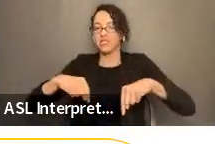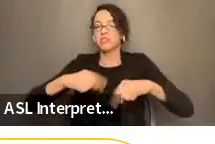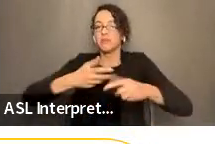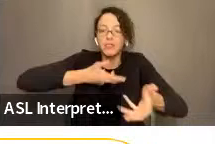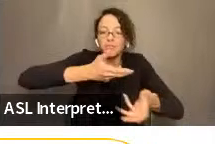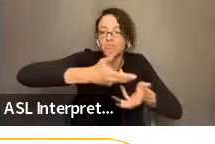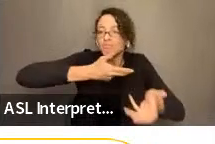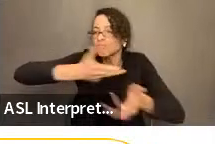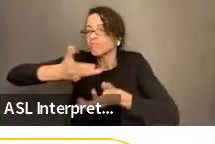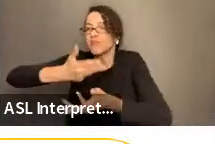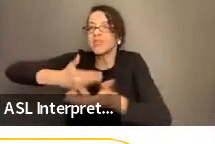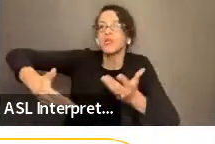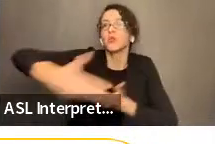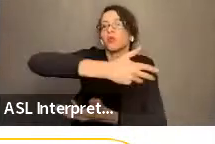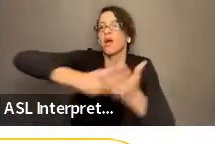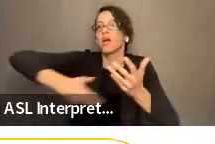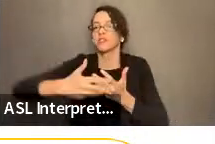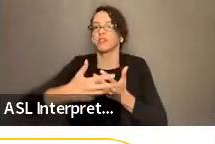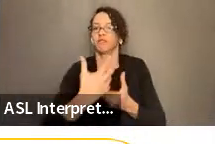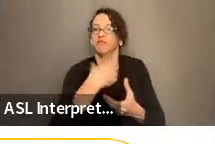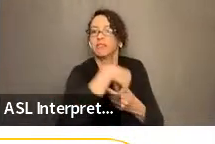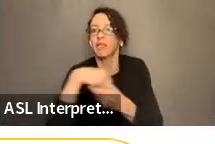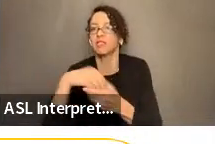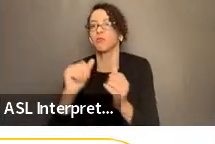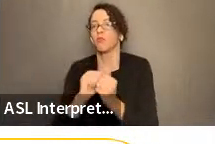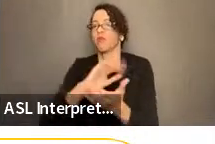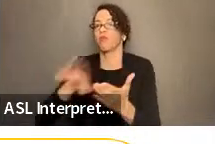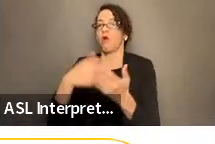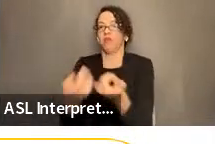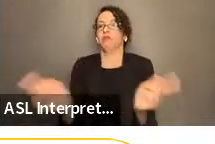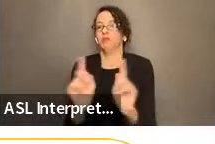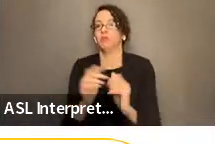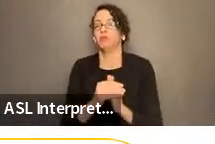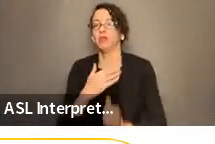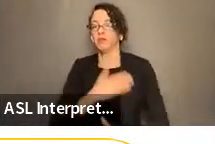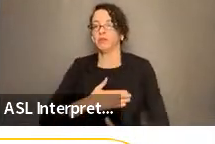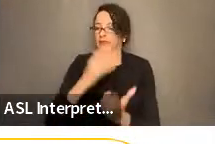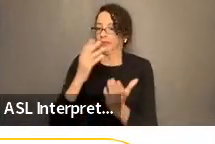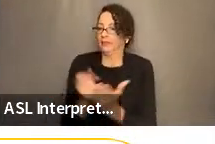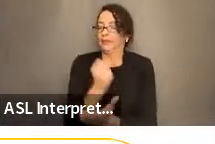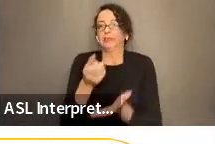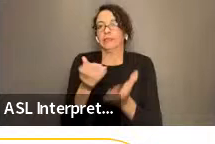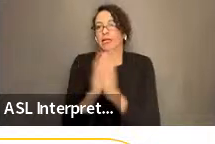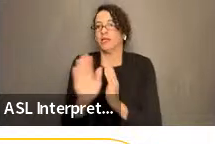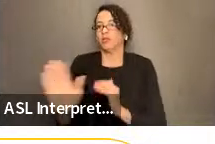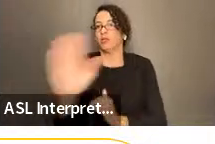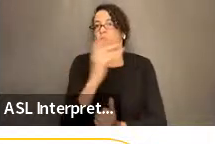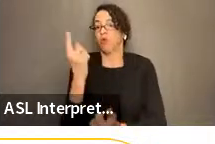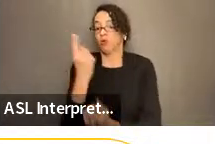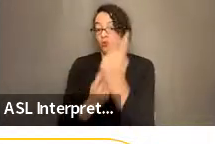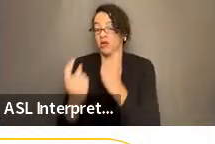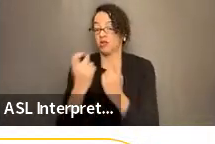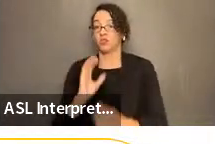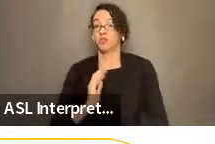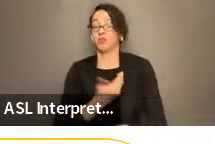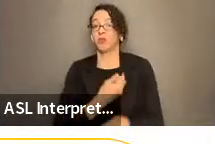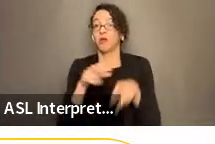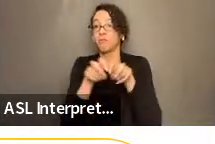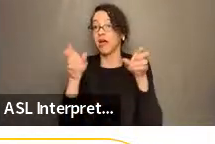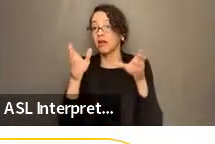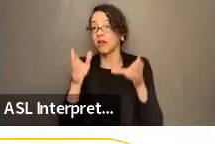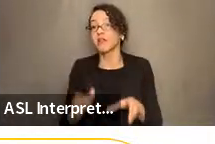all. So please do ask your questions and our panelists will be on deck to answer